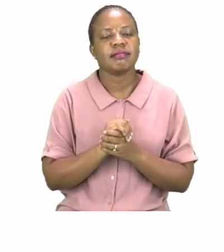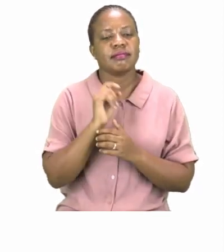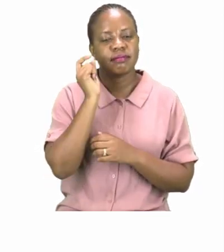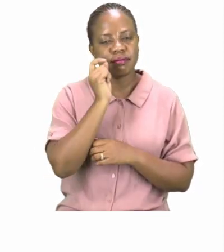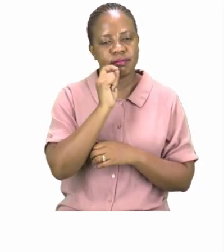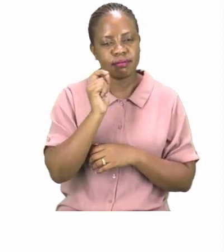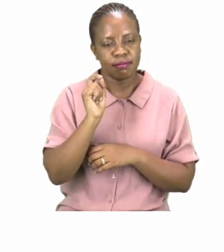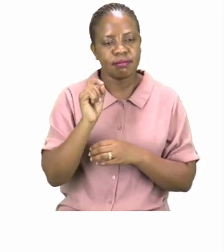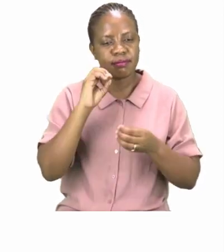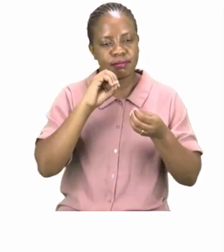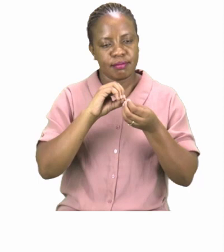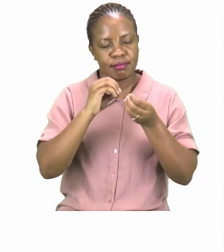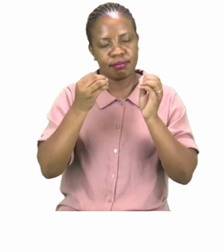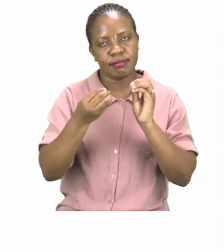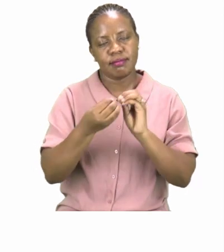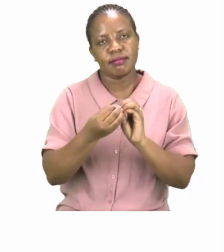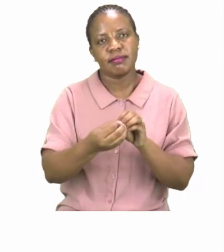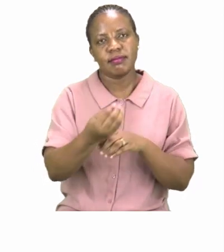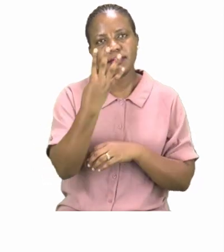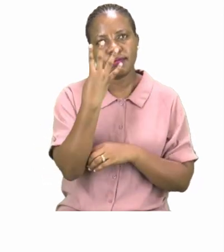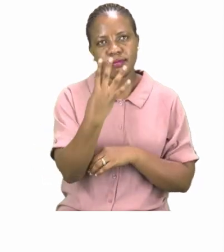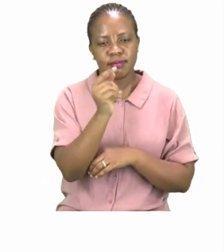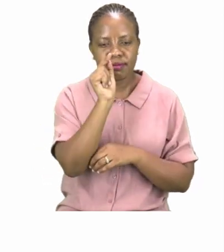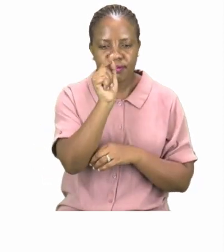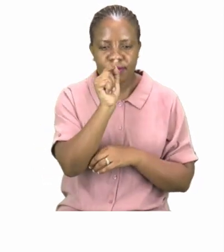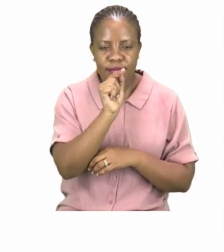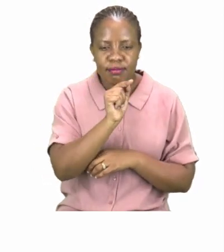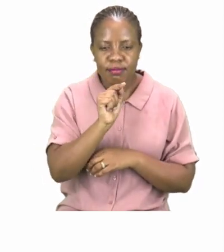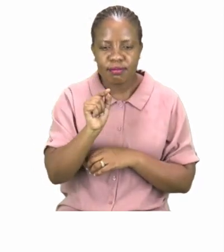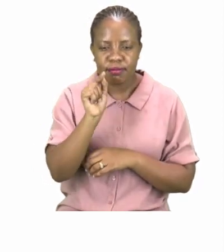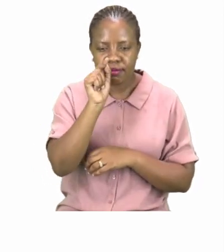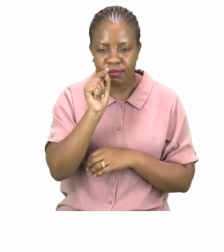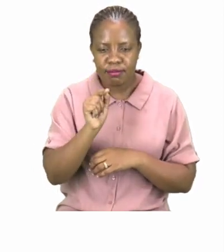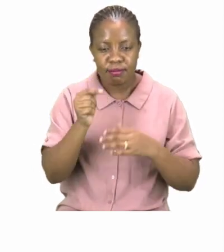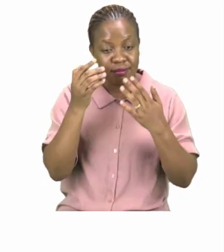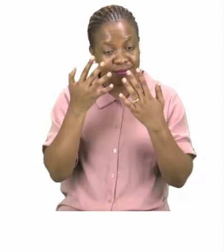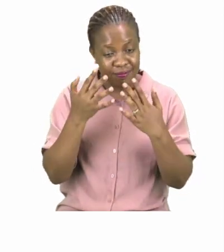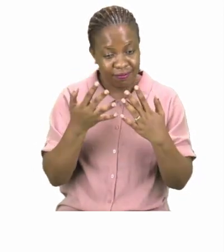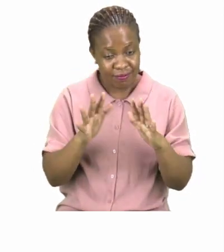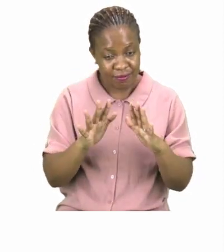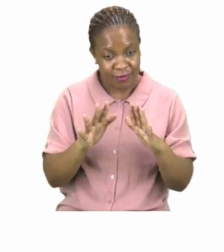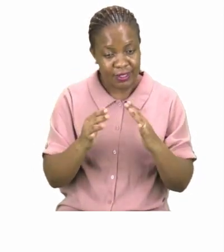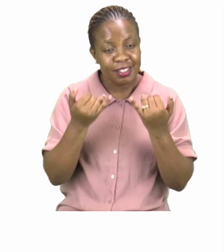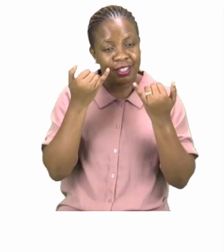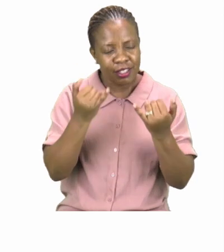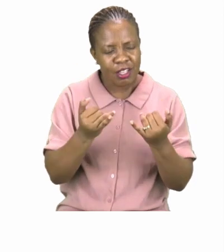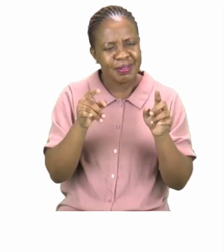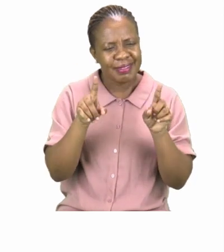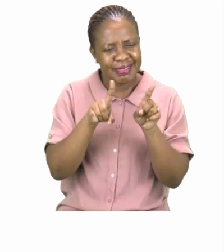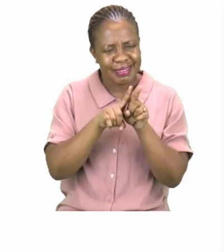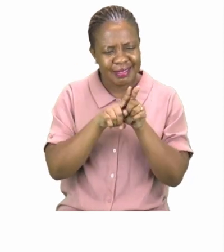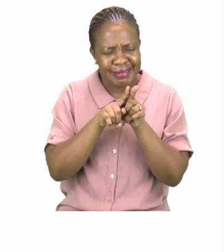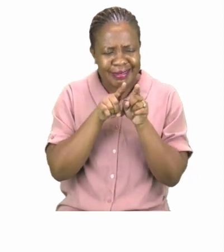4 by tracing. You can see that they have given you nice trace lines for you to